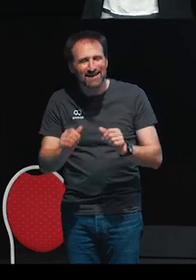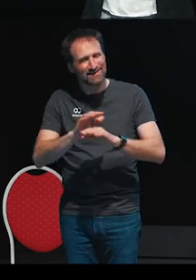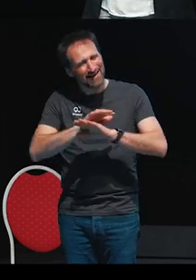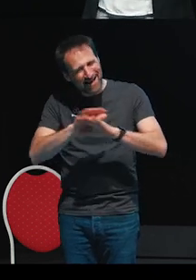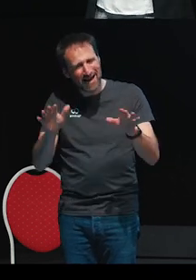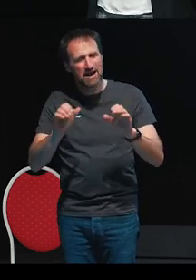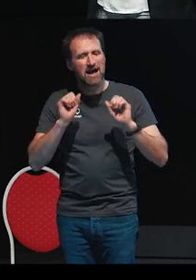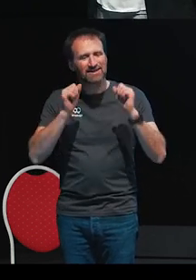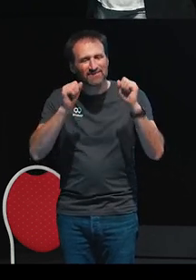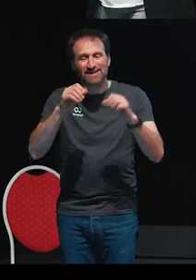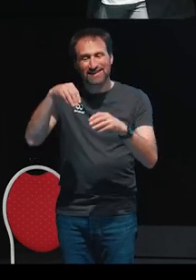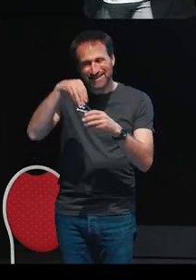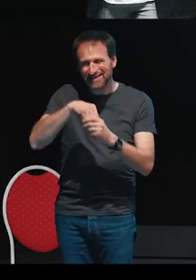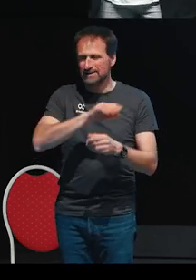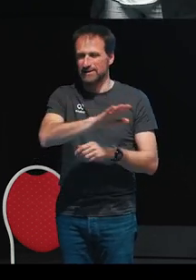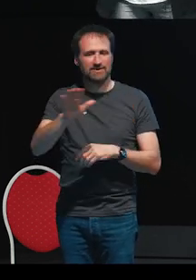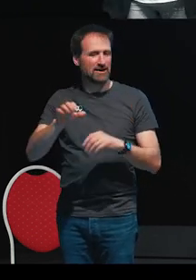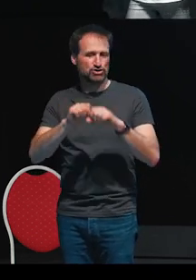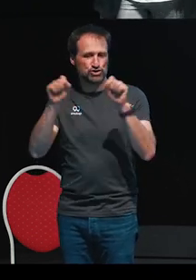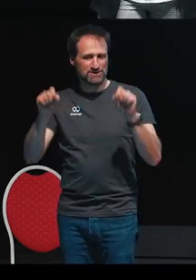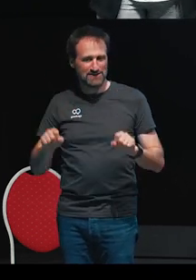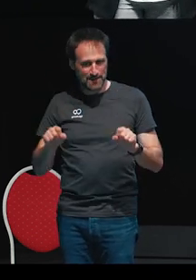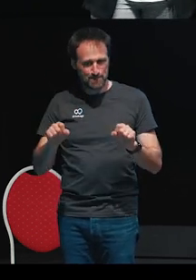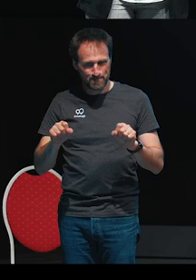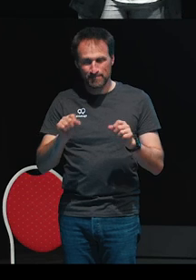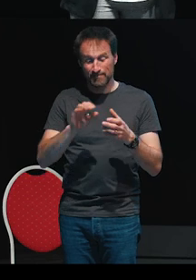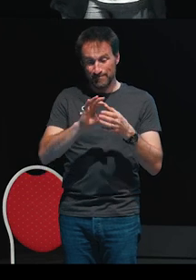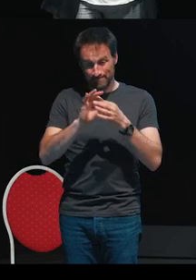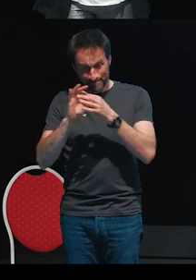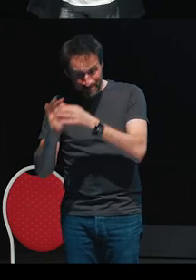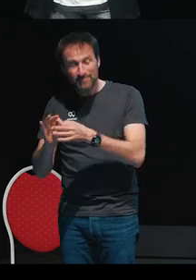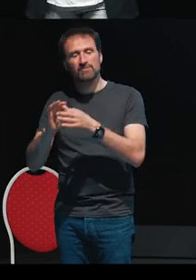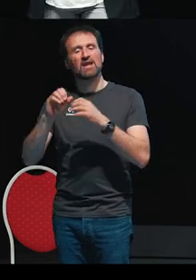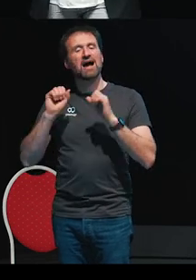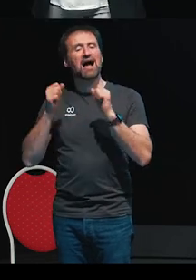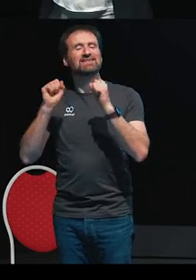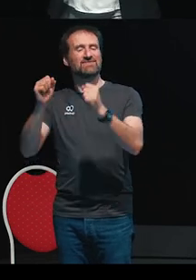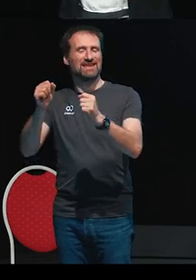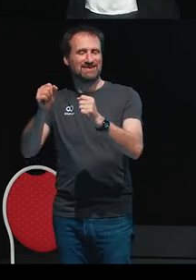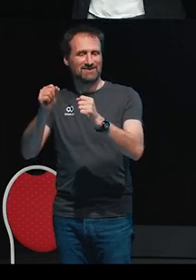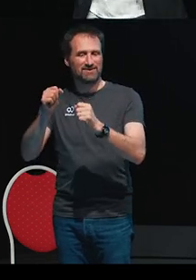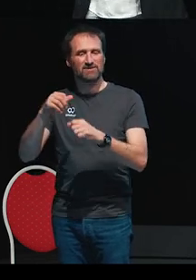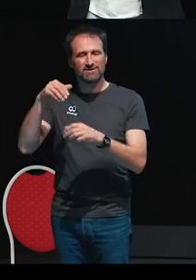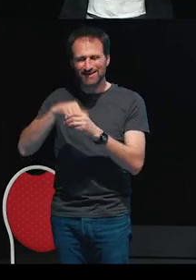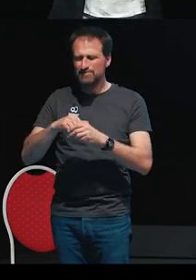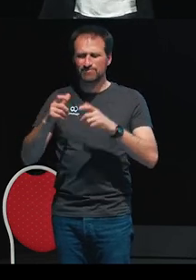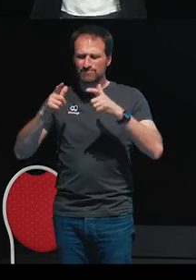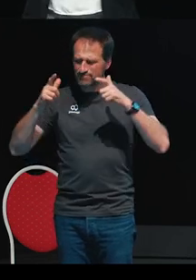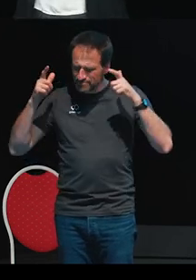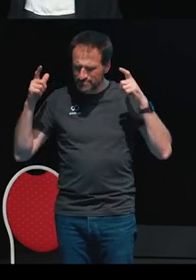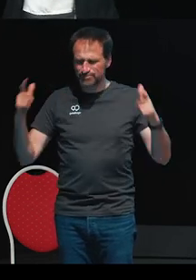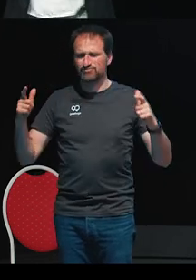doing in your system as an activity in a huge immutable log. Let's take, for